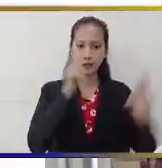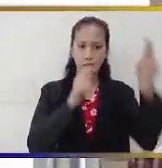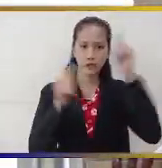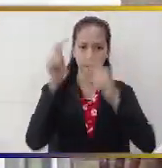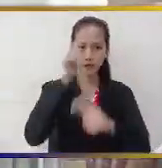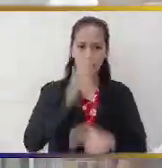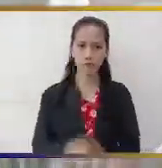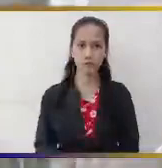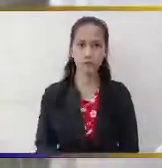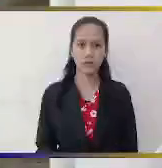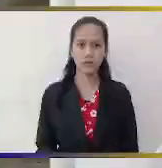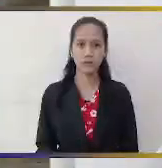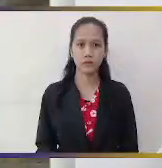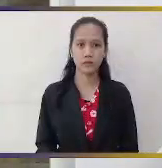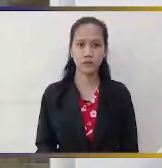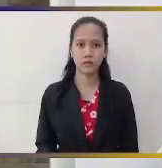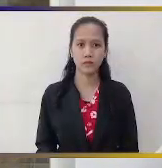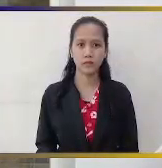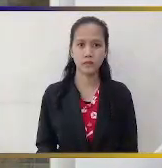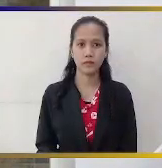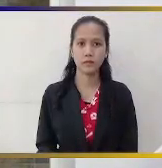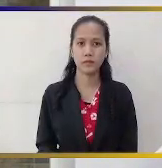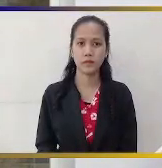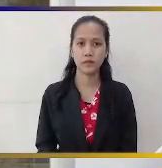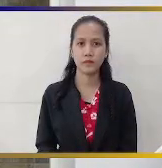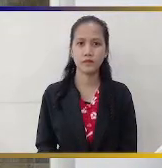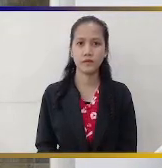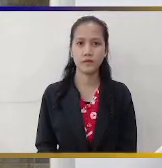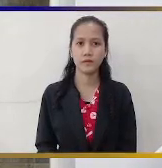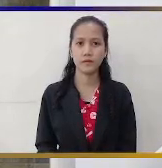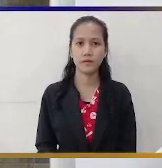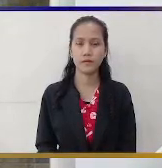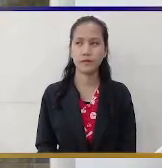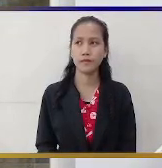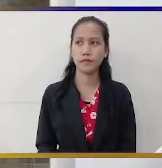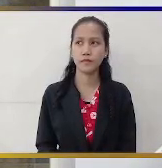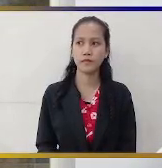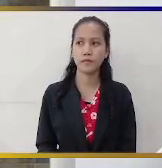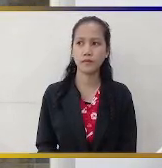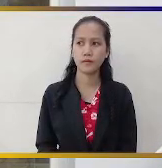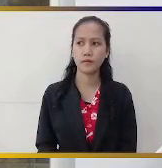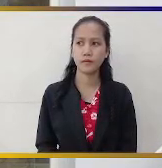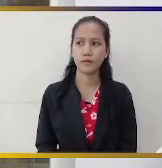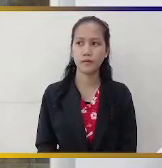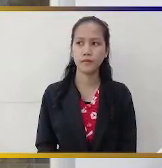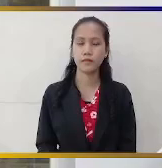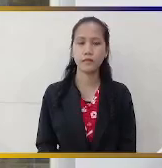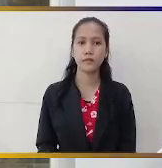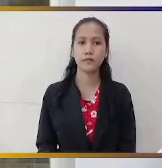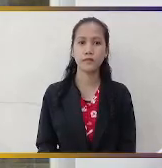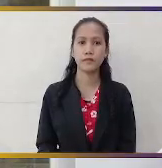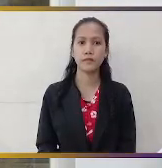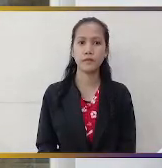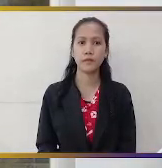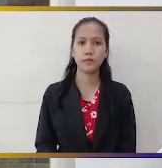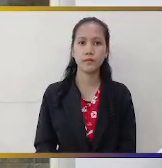give it back, and he will. He always does.